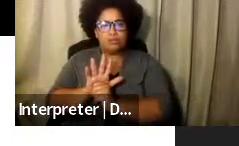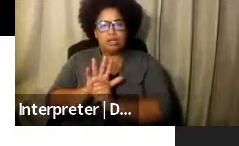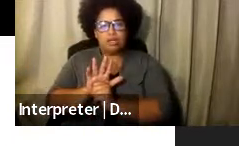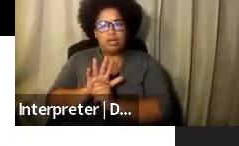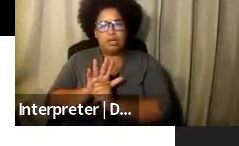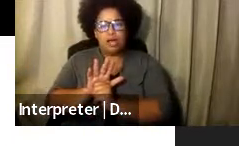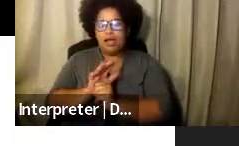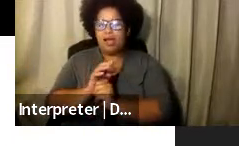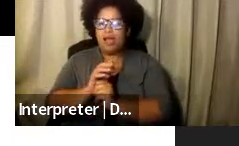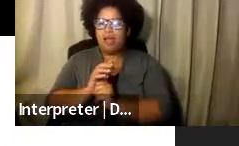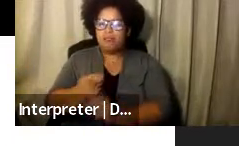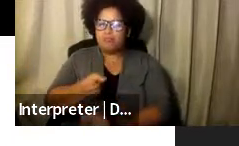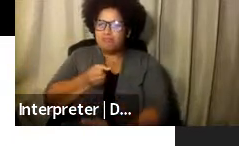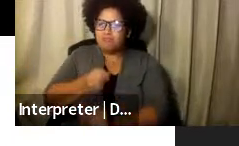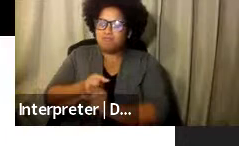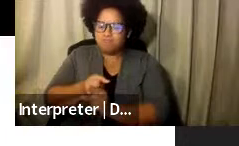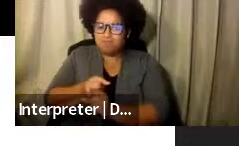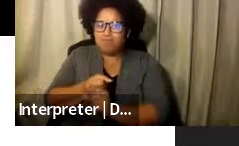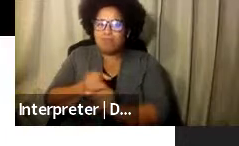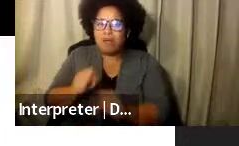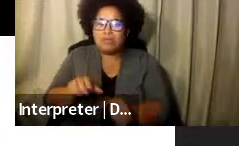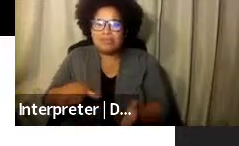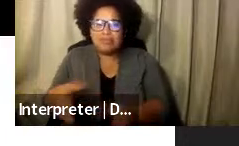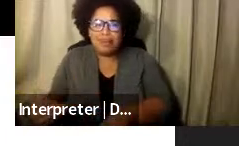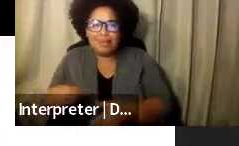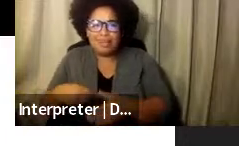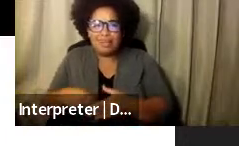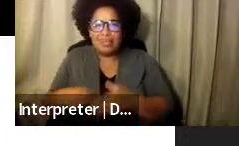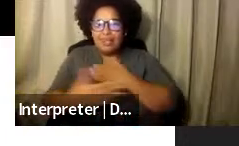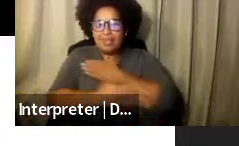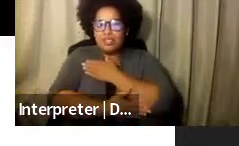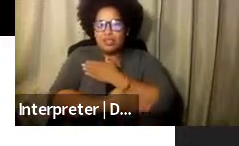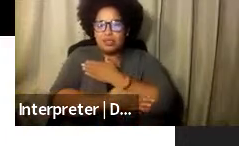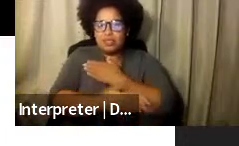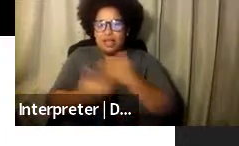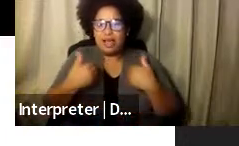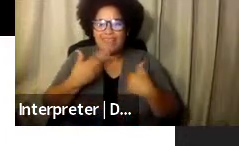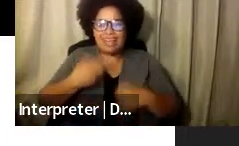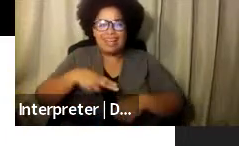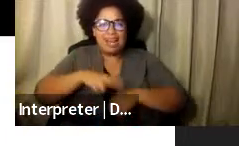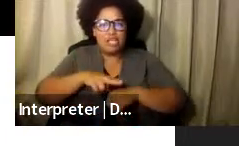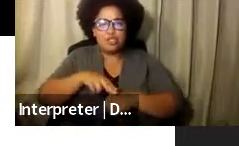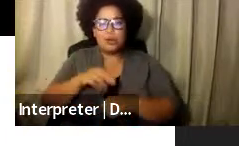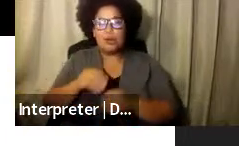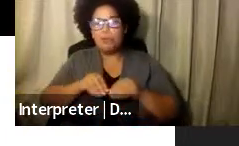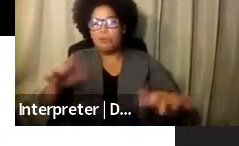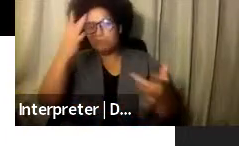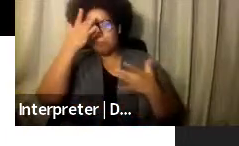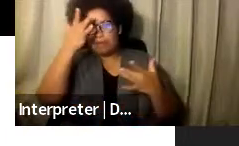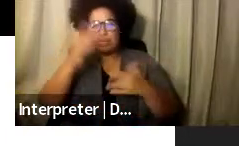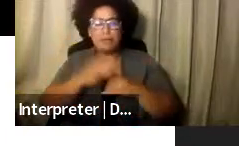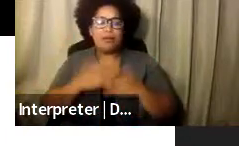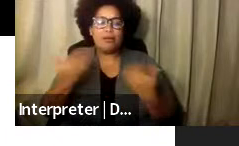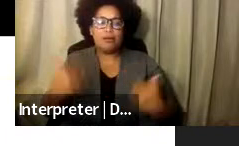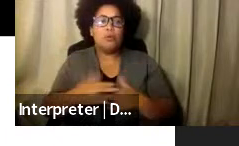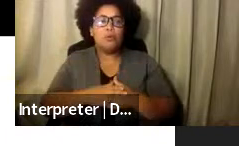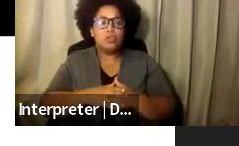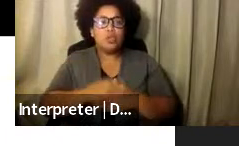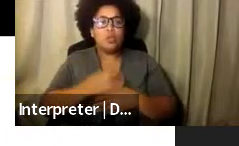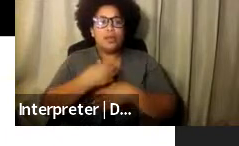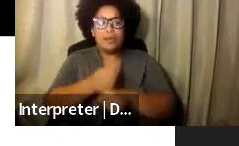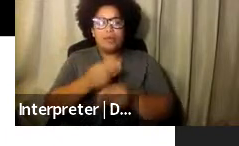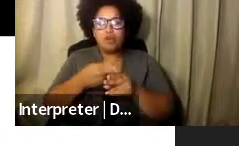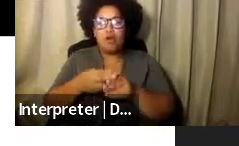living unsheltered in a country that is in a state of a national pandemic. So we created hygiene